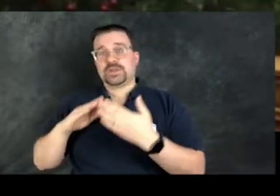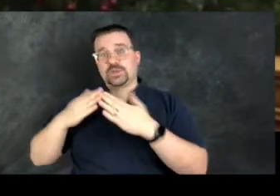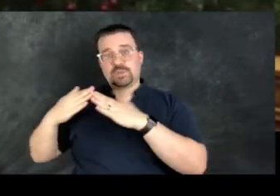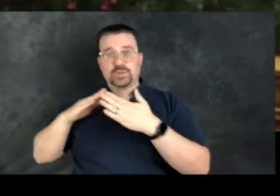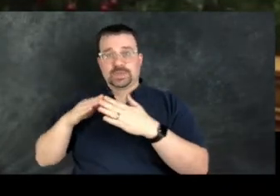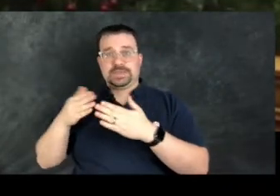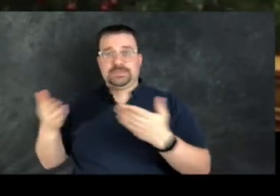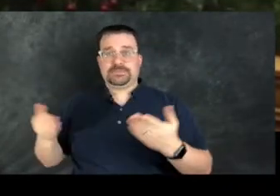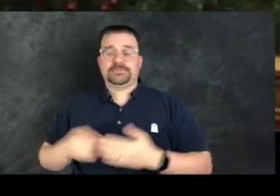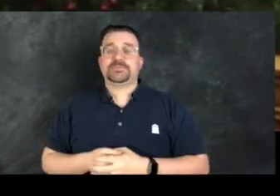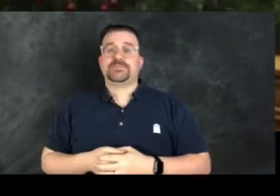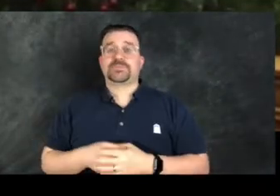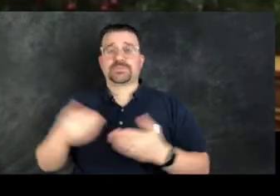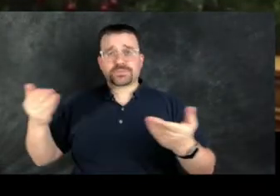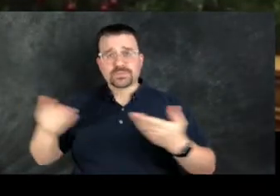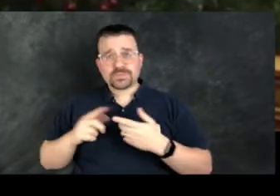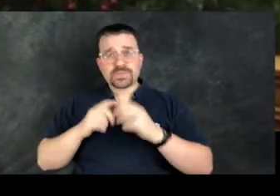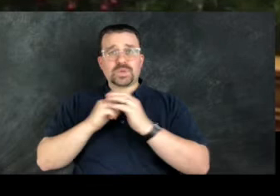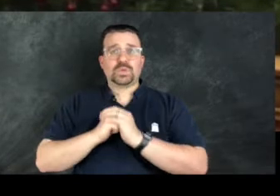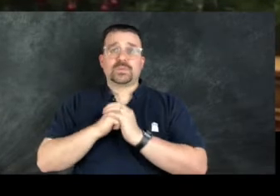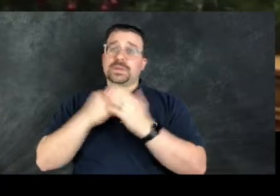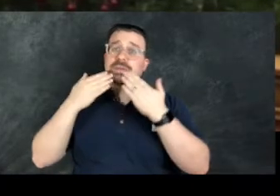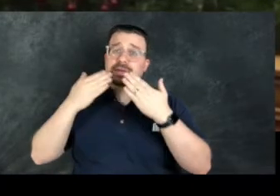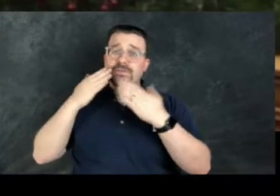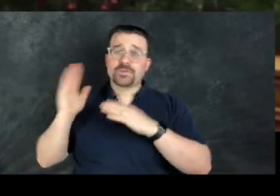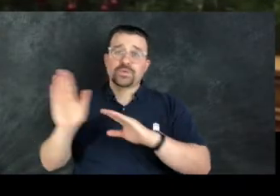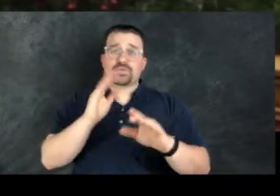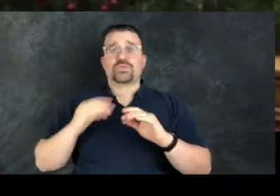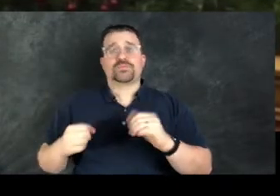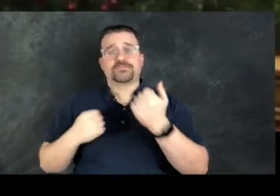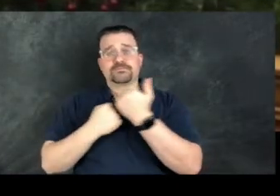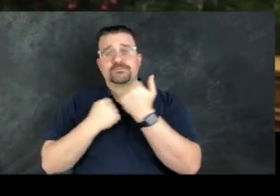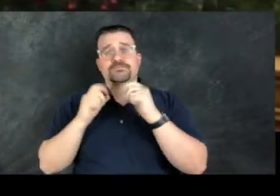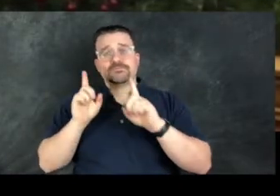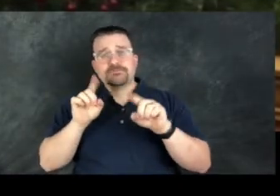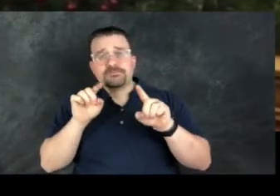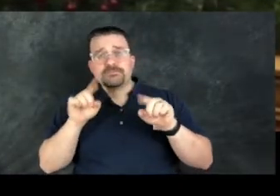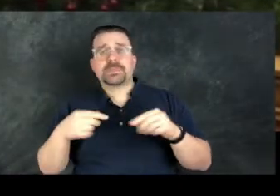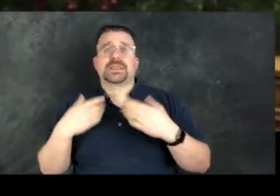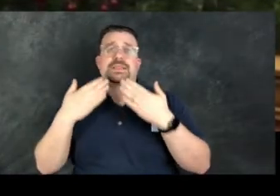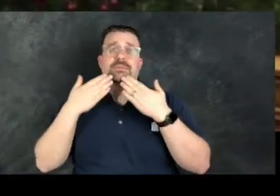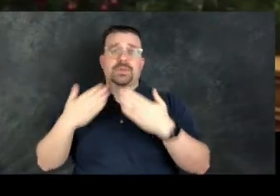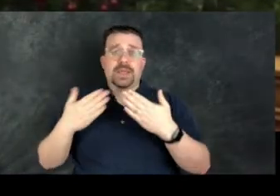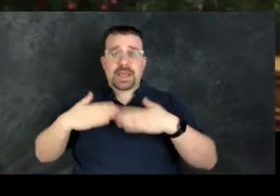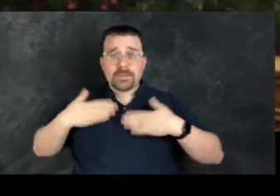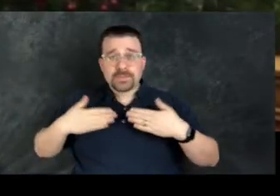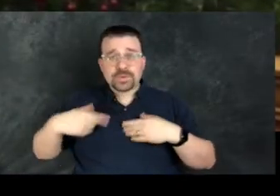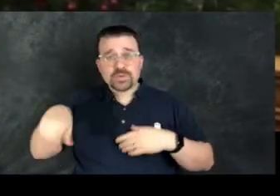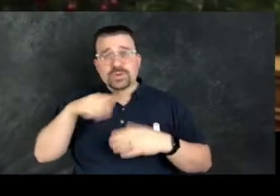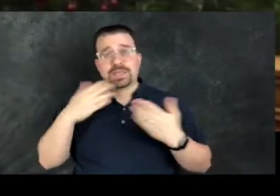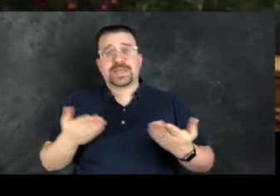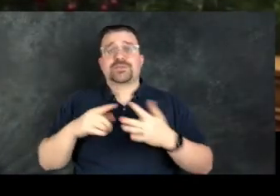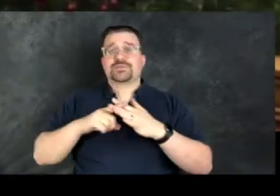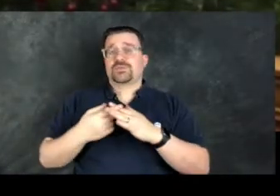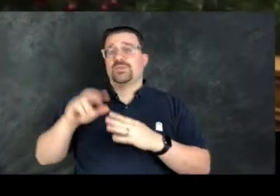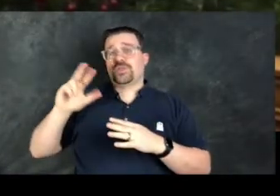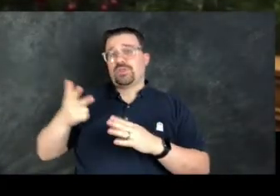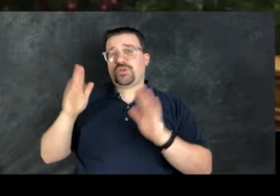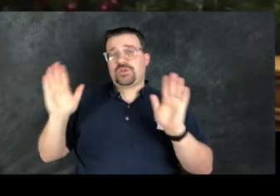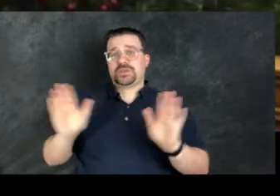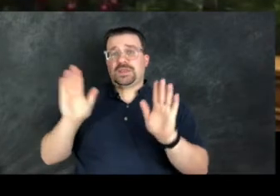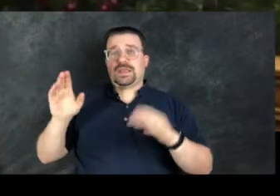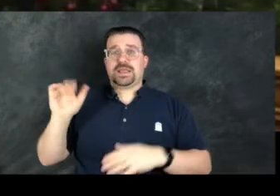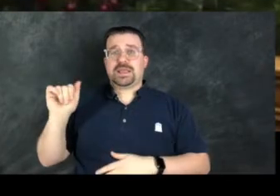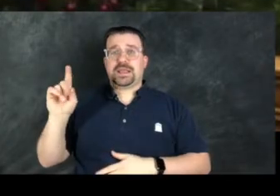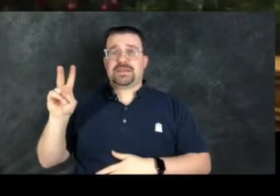community. Welcome to worship. Thank you for your faithfulness. We're glad you're here as we begin the third Sunday of Advent with